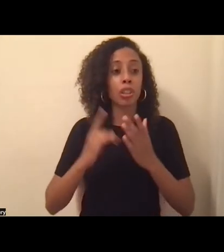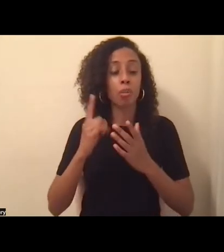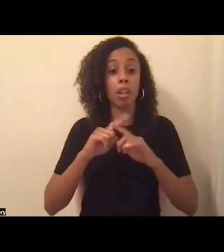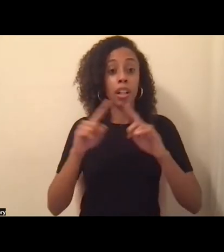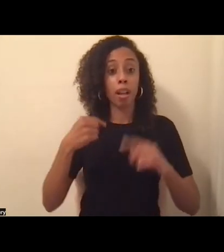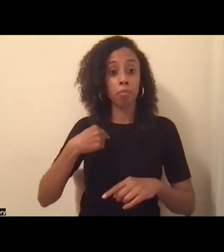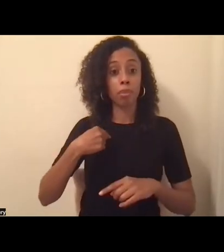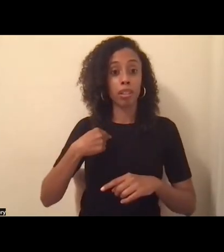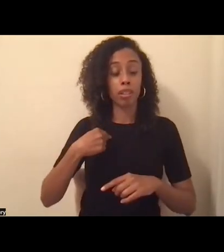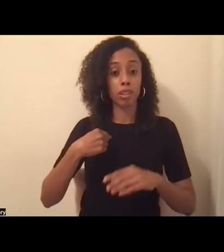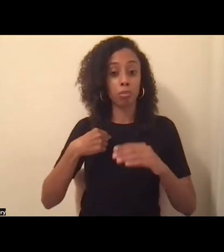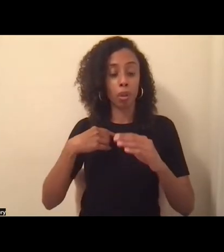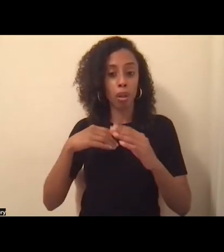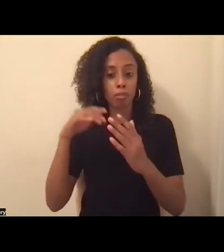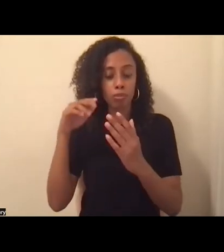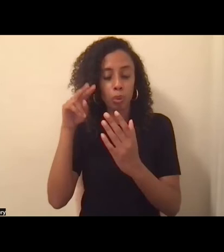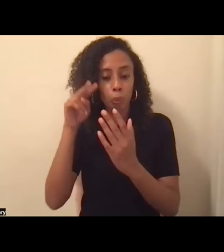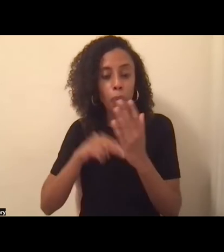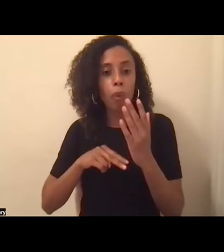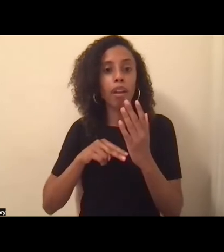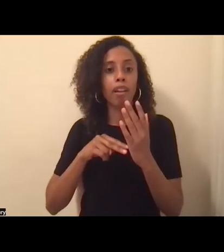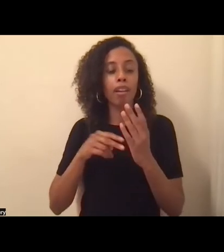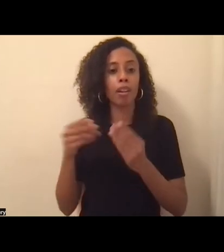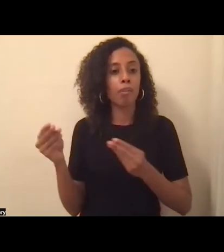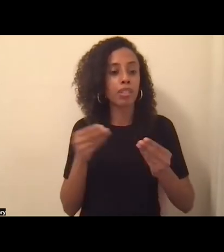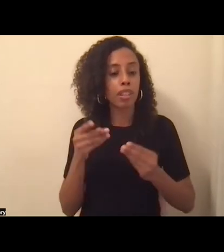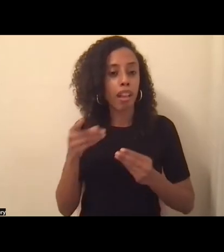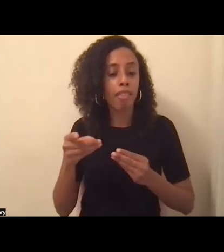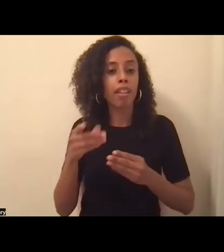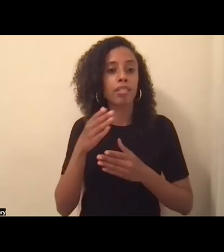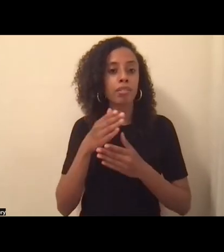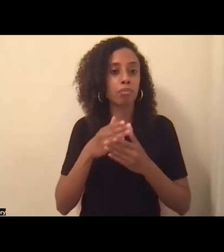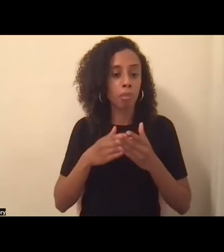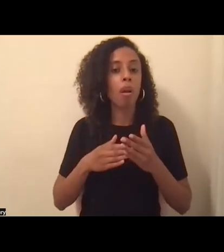about whether or not that's you. So we need 3 readers